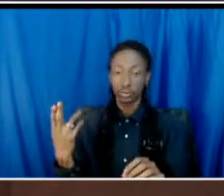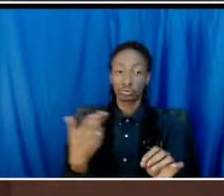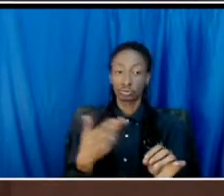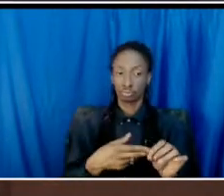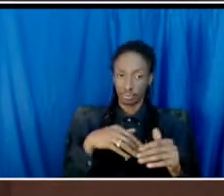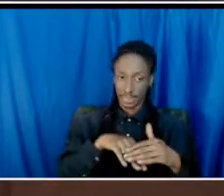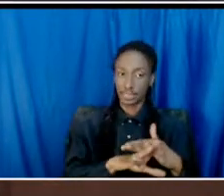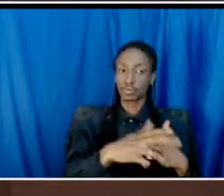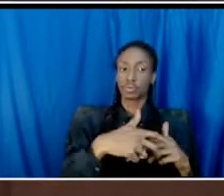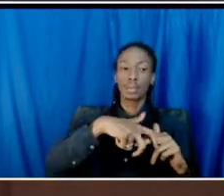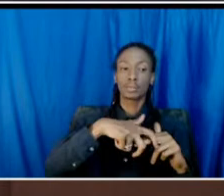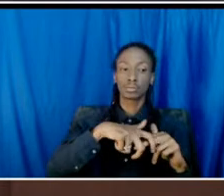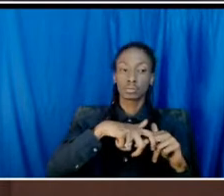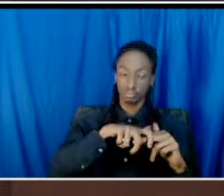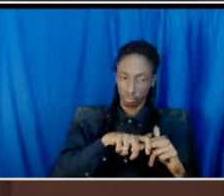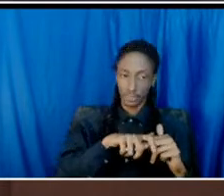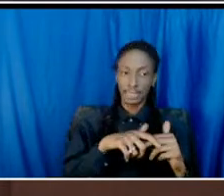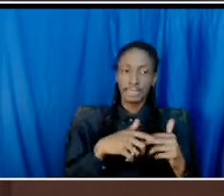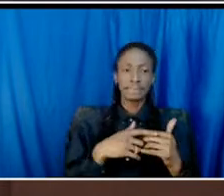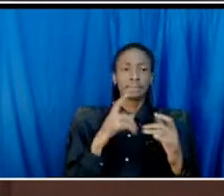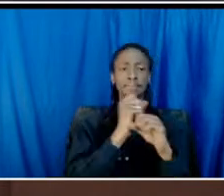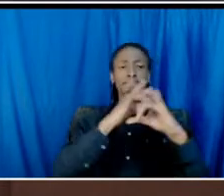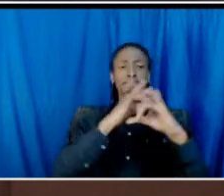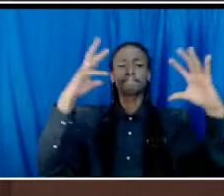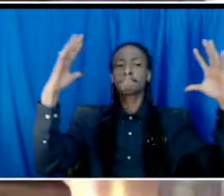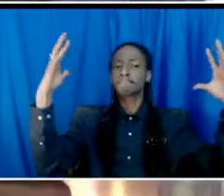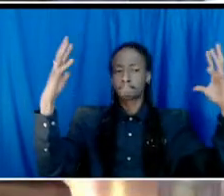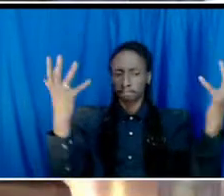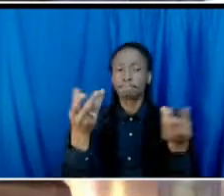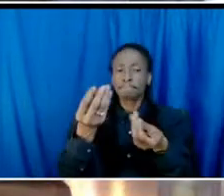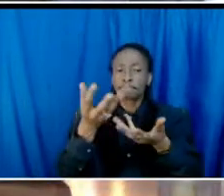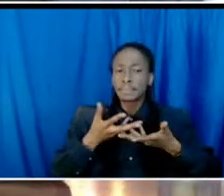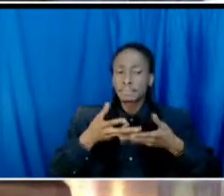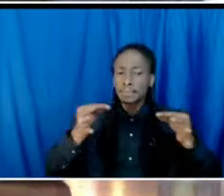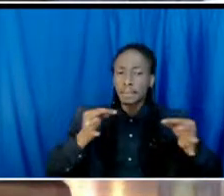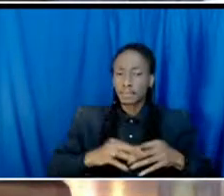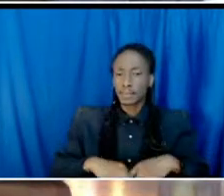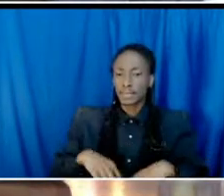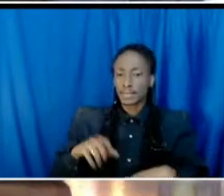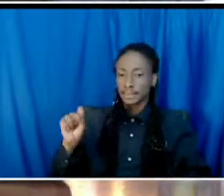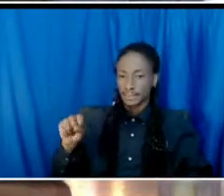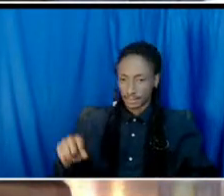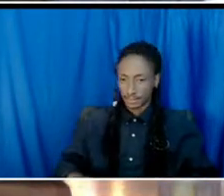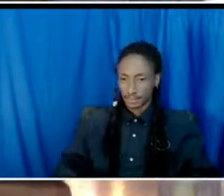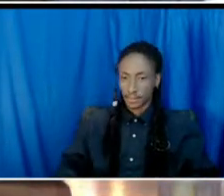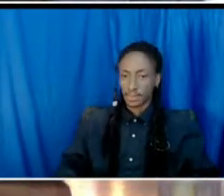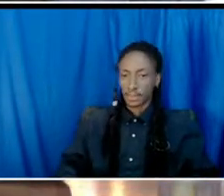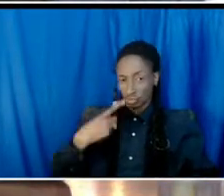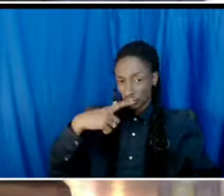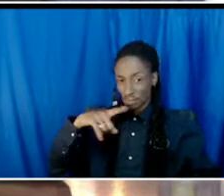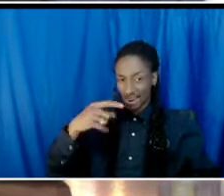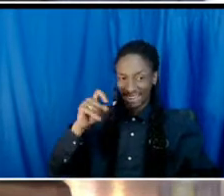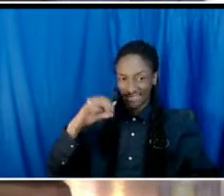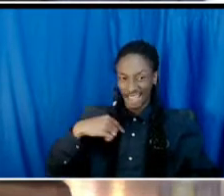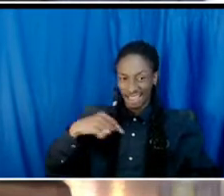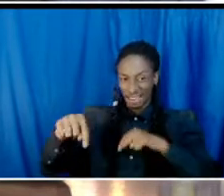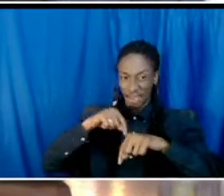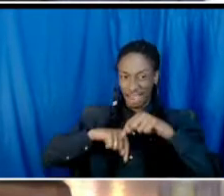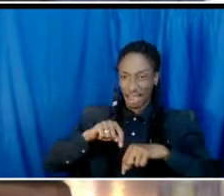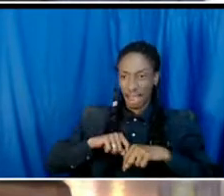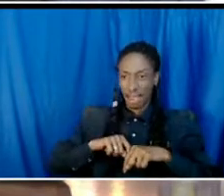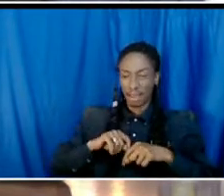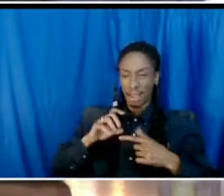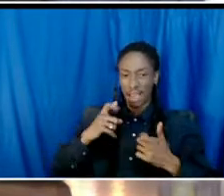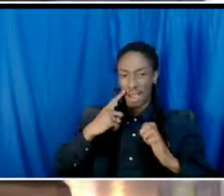the scene for us and describe the tone you walked into? Yes, but if I could just back up one moment, Congressman, because you put the pictures up on